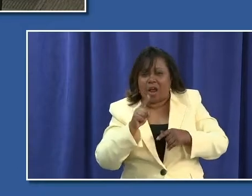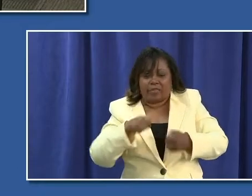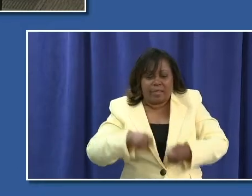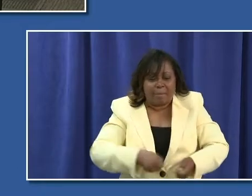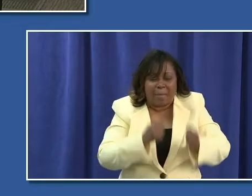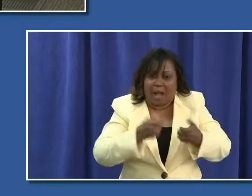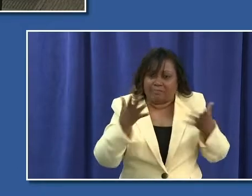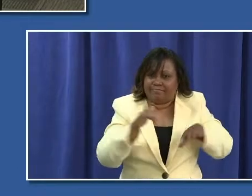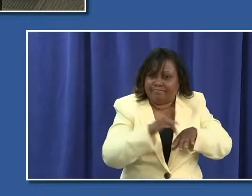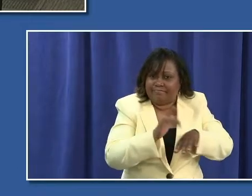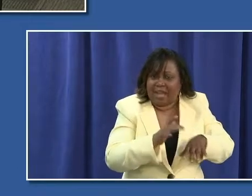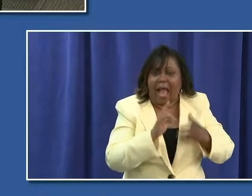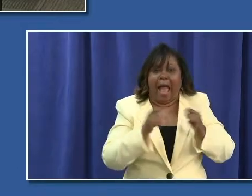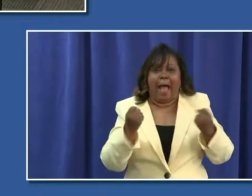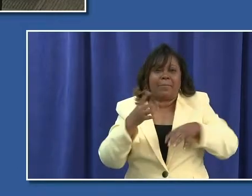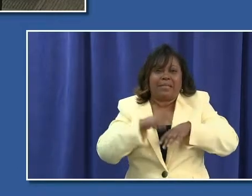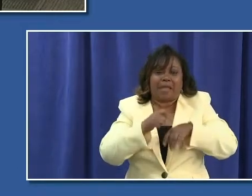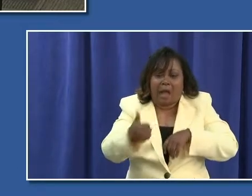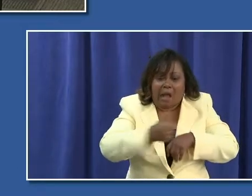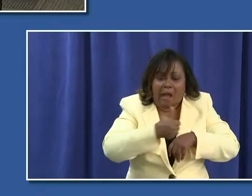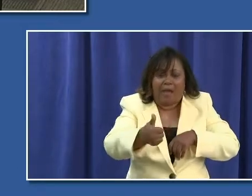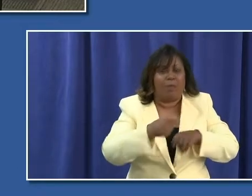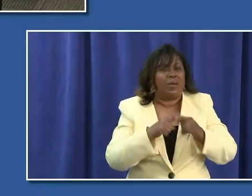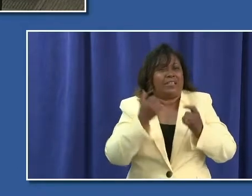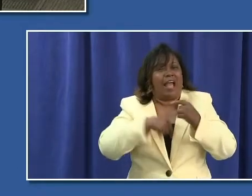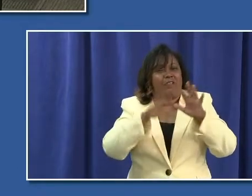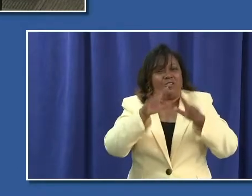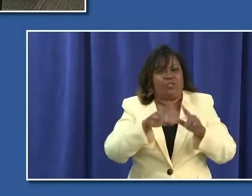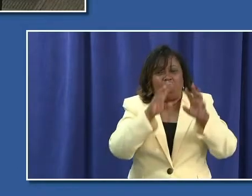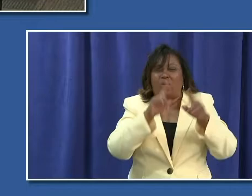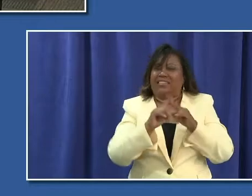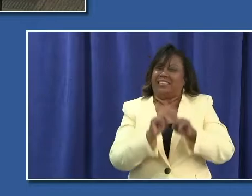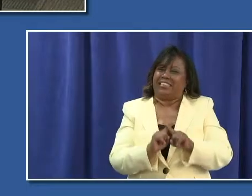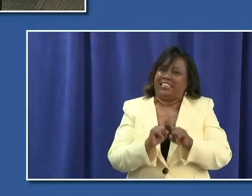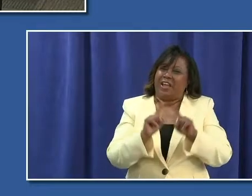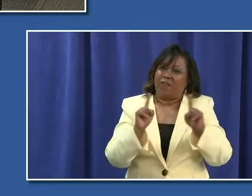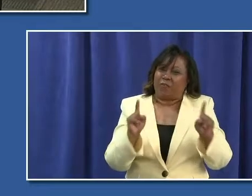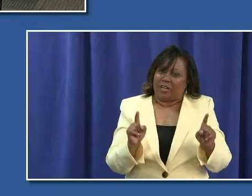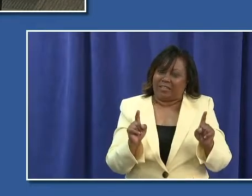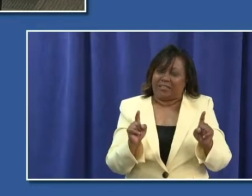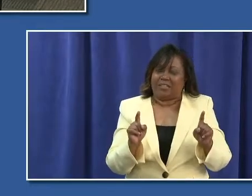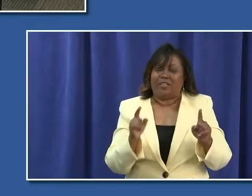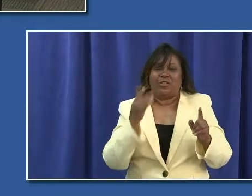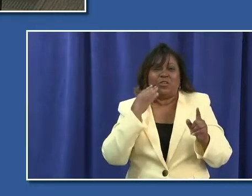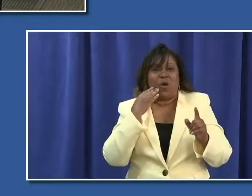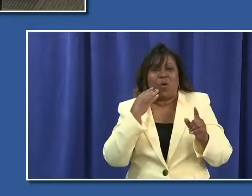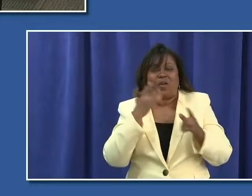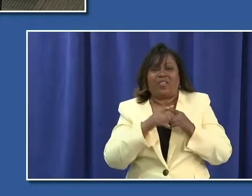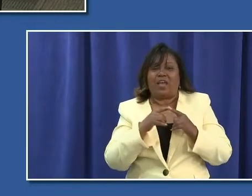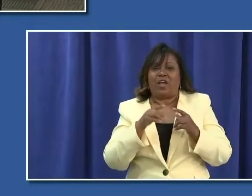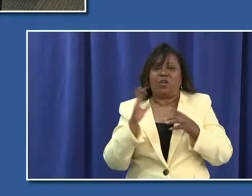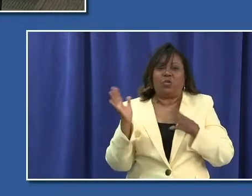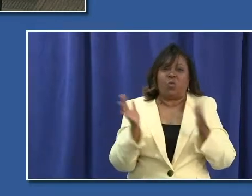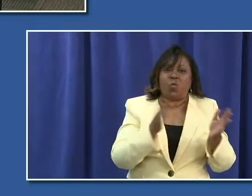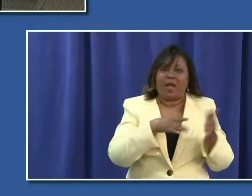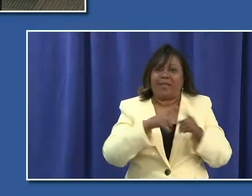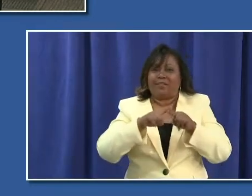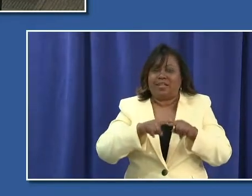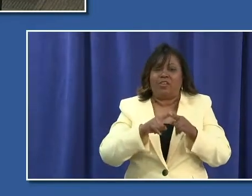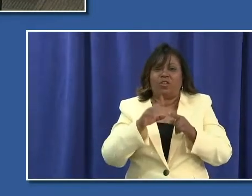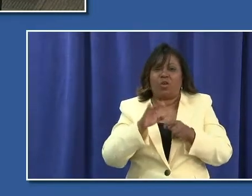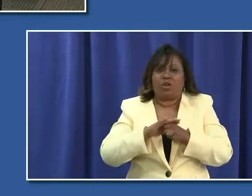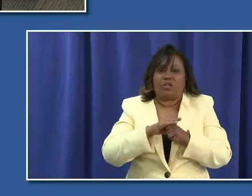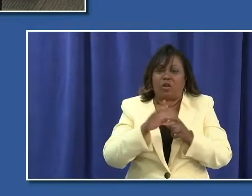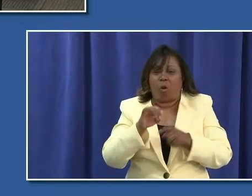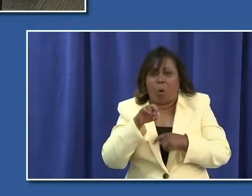plows have been, how many times they've been there, because every snowstorm is different. You know, there's wind variables, there's cold